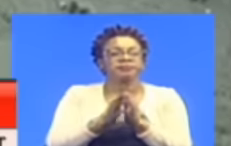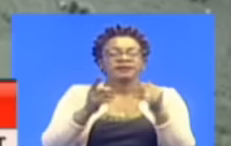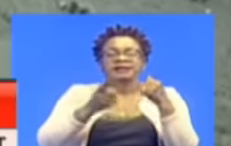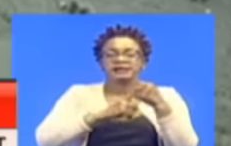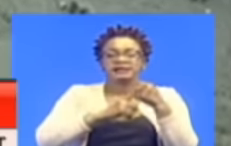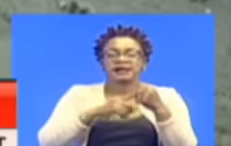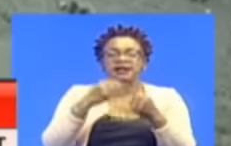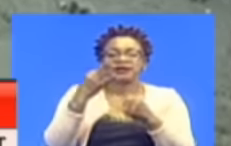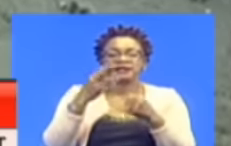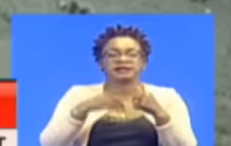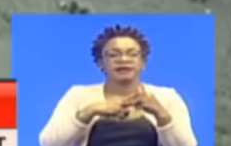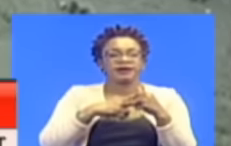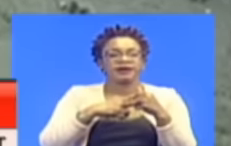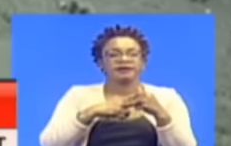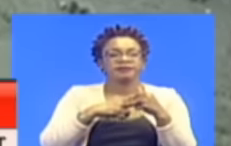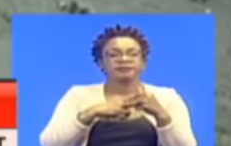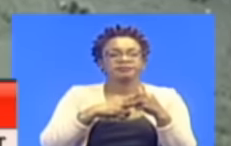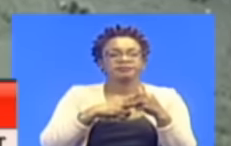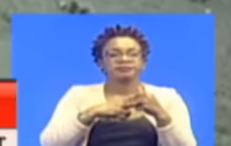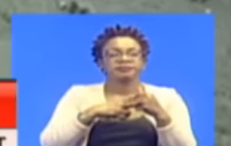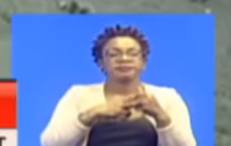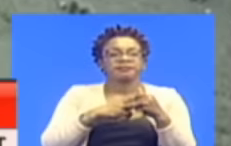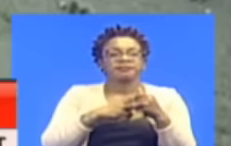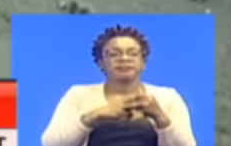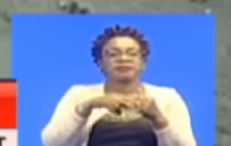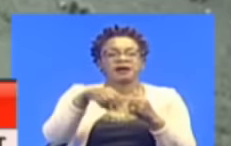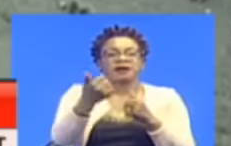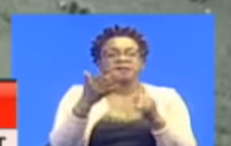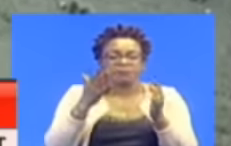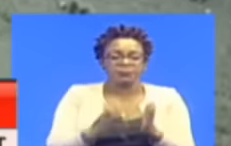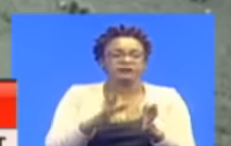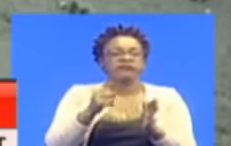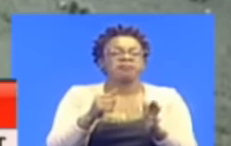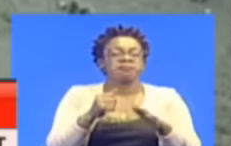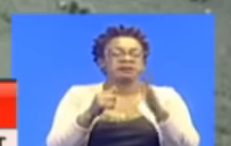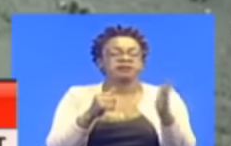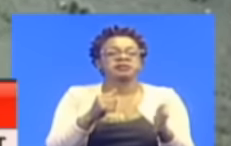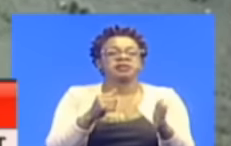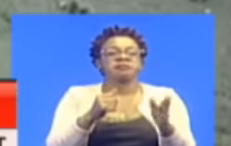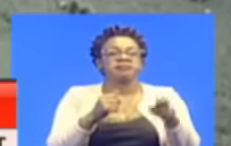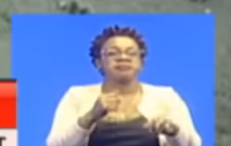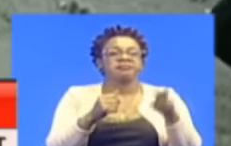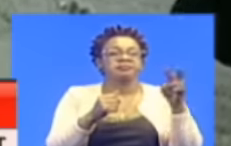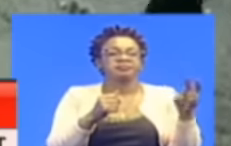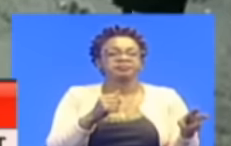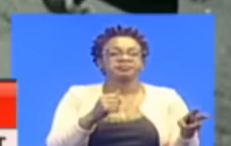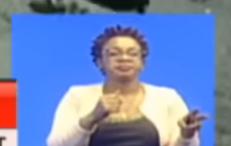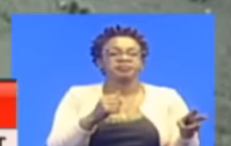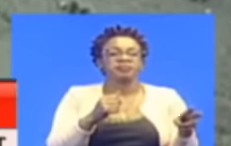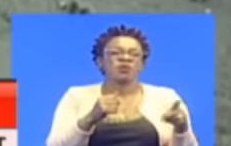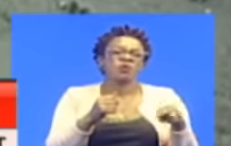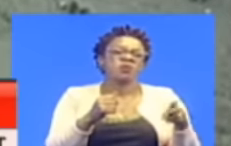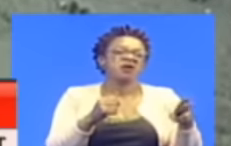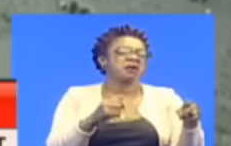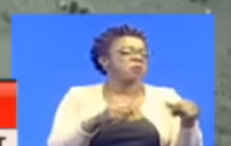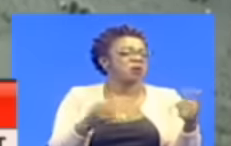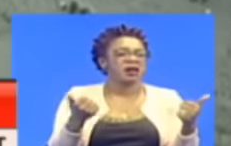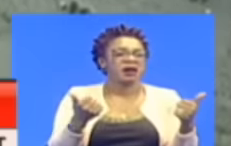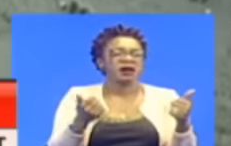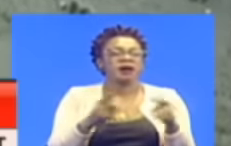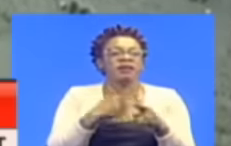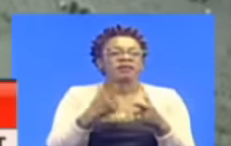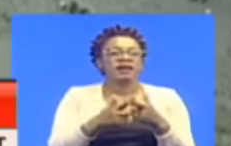6:37 a.m. A shirtless man appears on the front passenger door. Notice he's walking soberly. He then starts